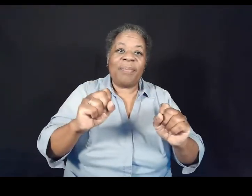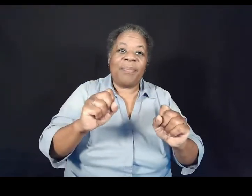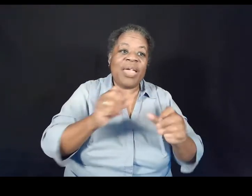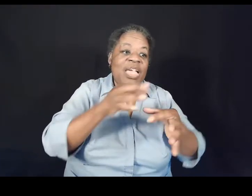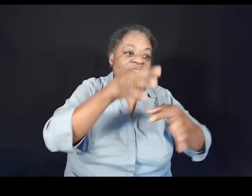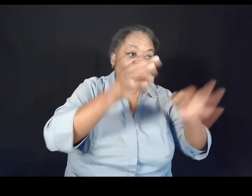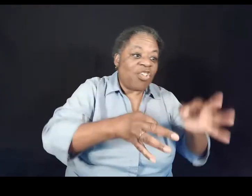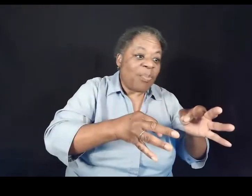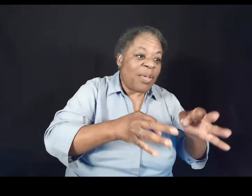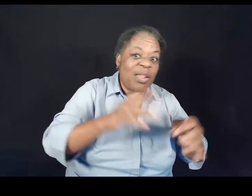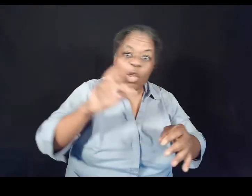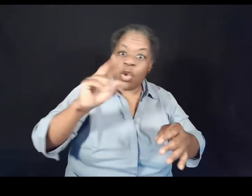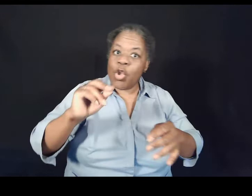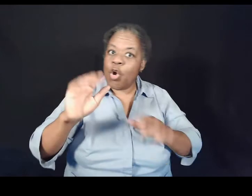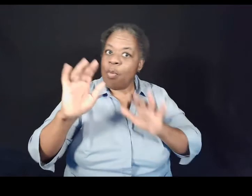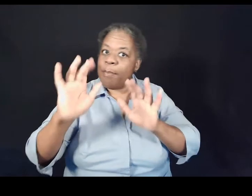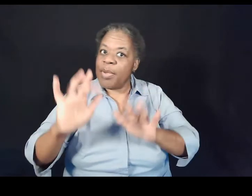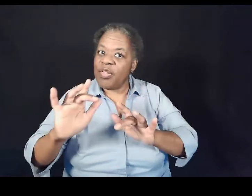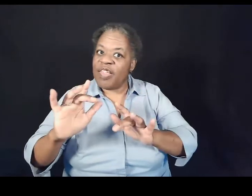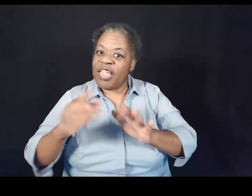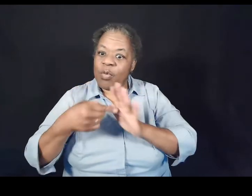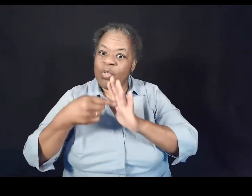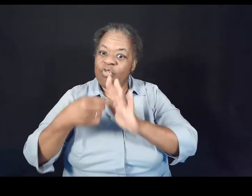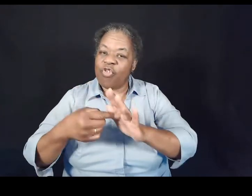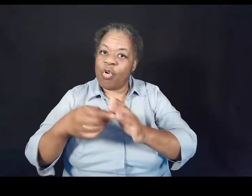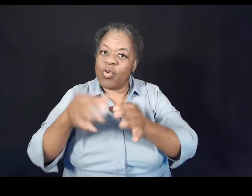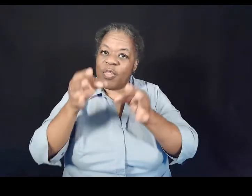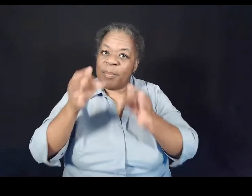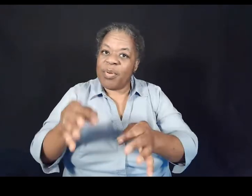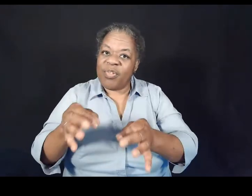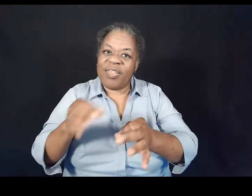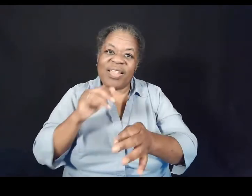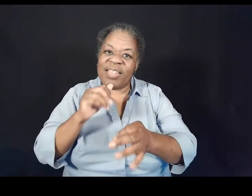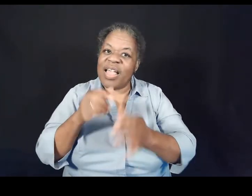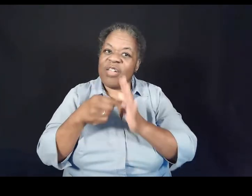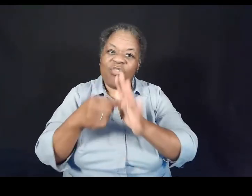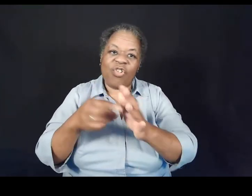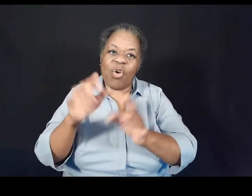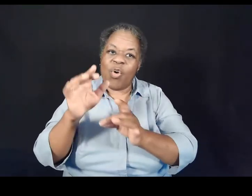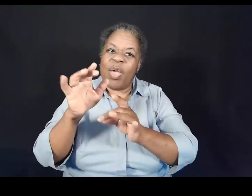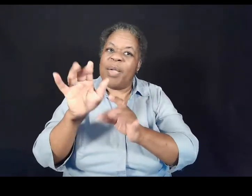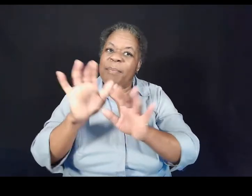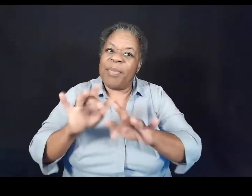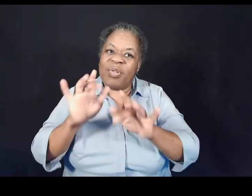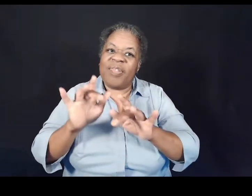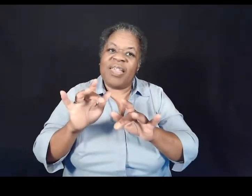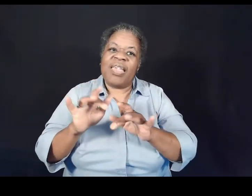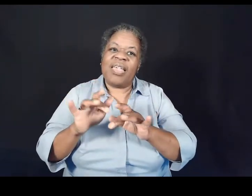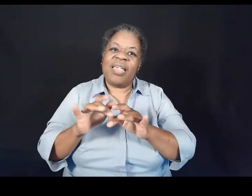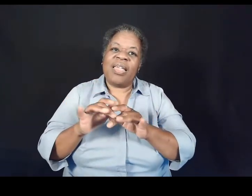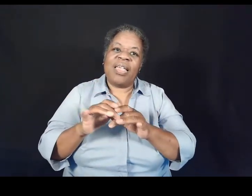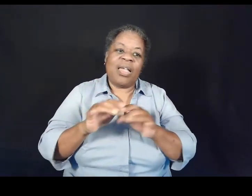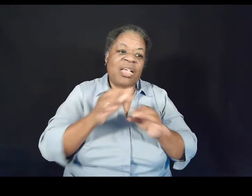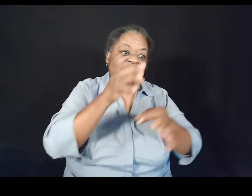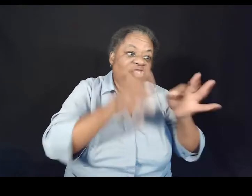shown to anyone who has not been merciful. Mercy triumphs over judgment.